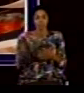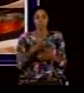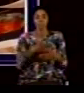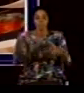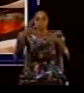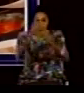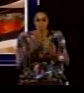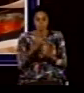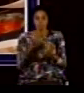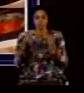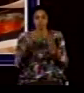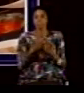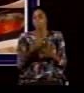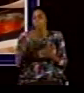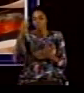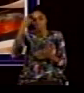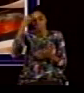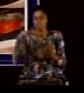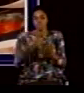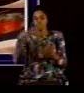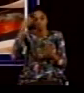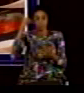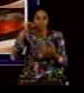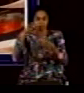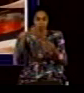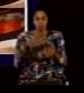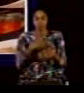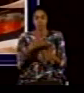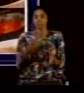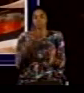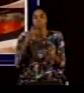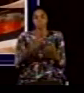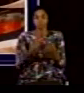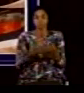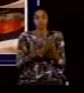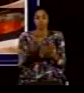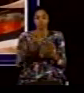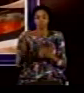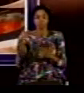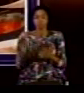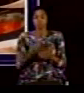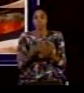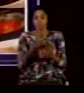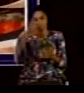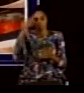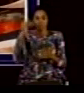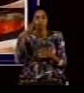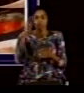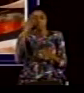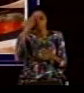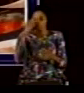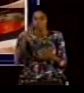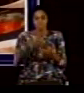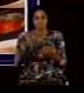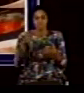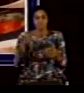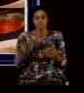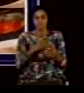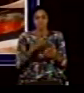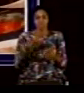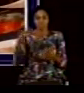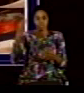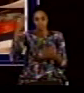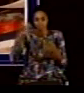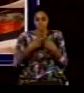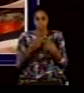received it. I said, that was for me, and pray to God be the glory, was for me. I knew in my spirit, I had this